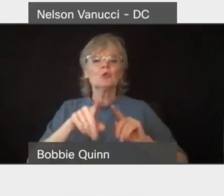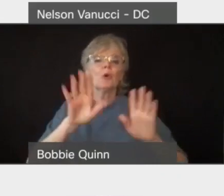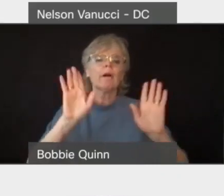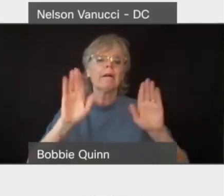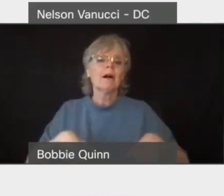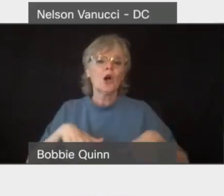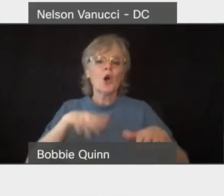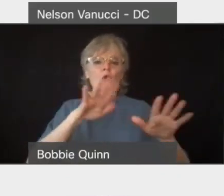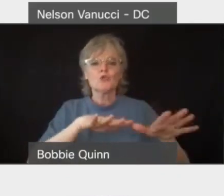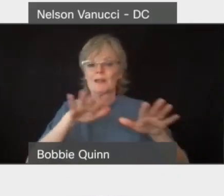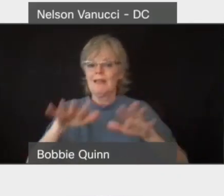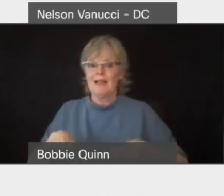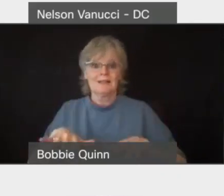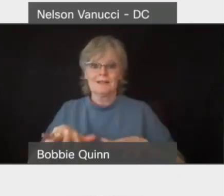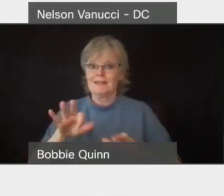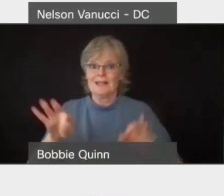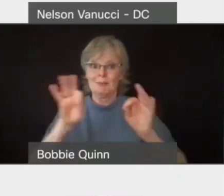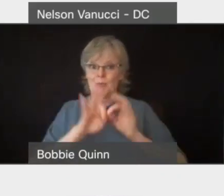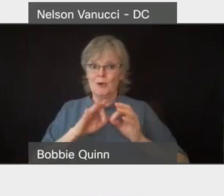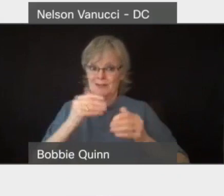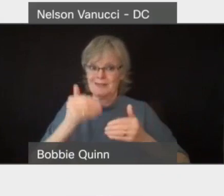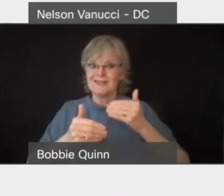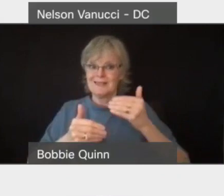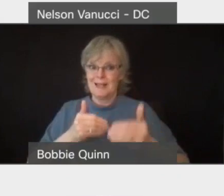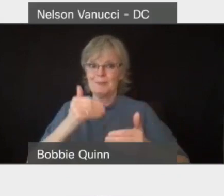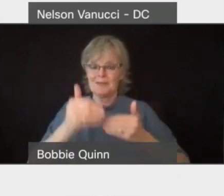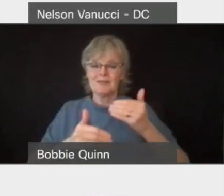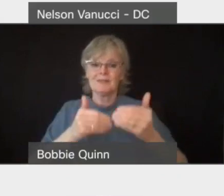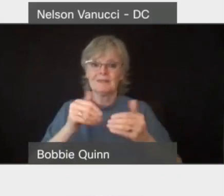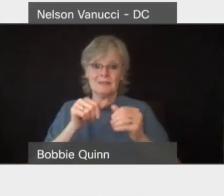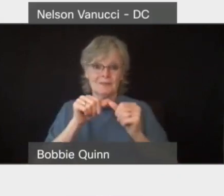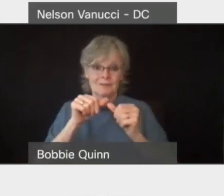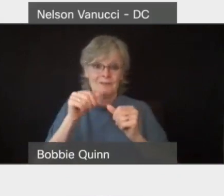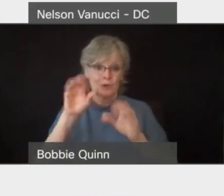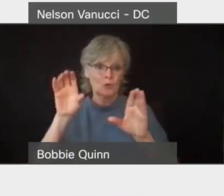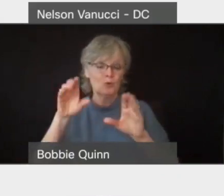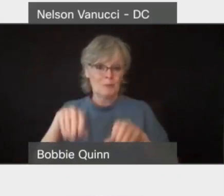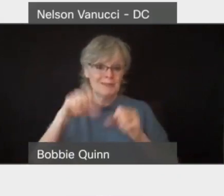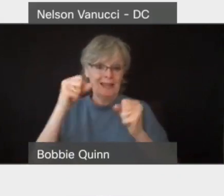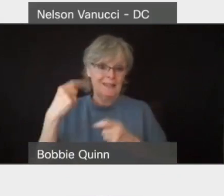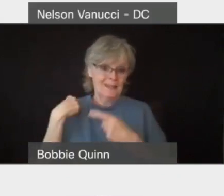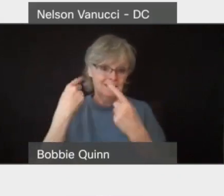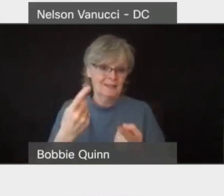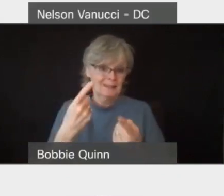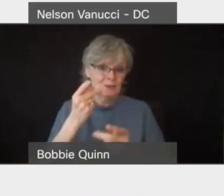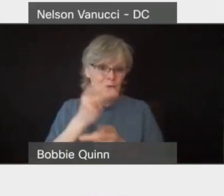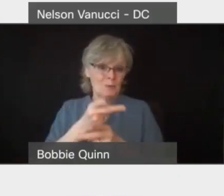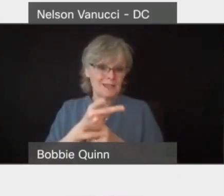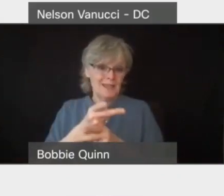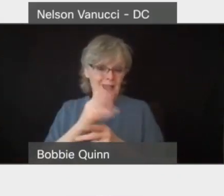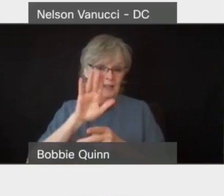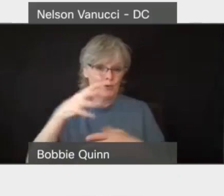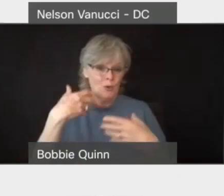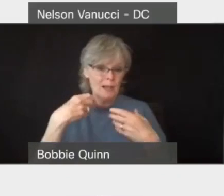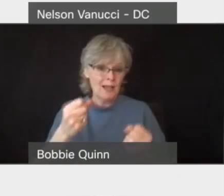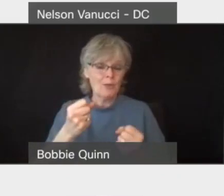all of the really important steps that you've been taking to maintain your health in the meanwhile, so that we all make